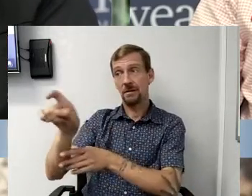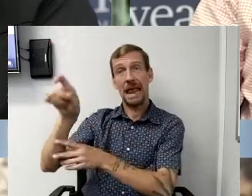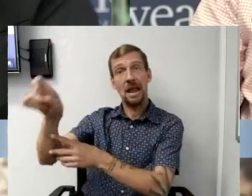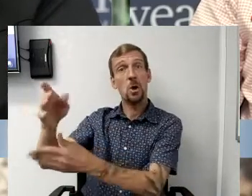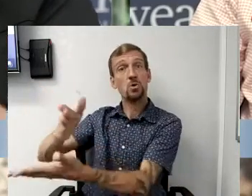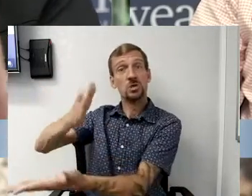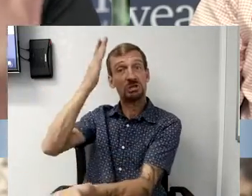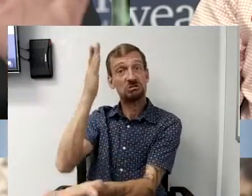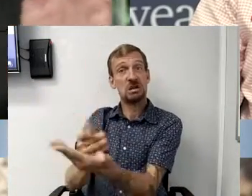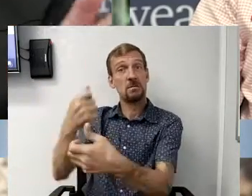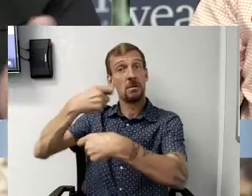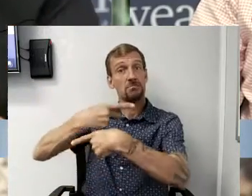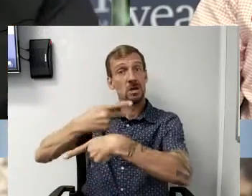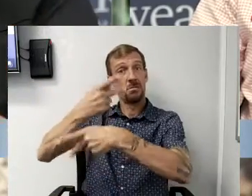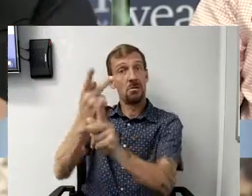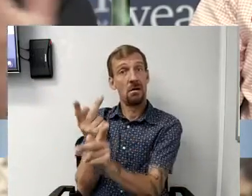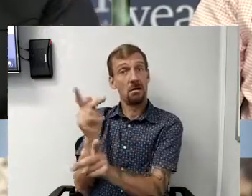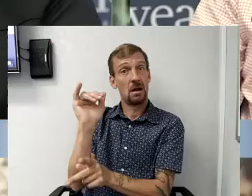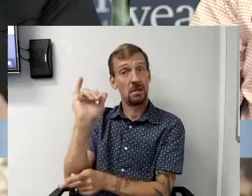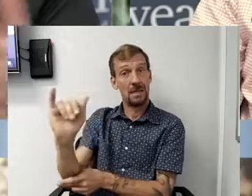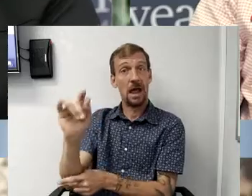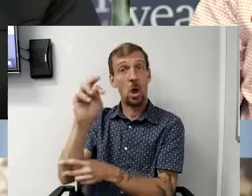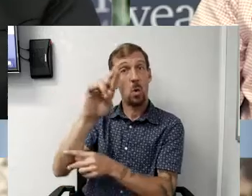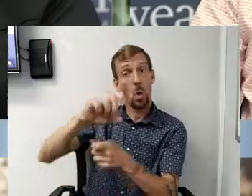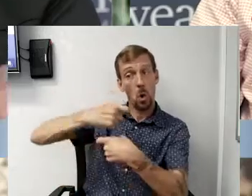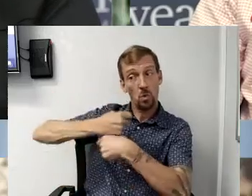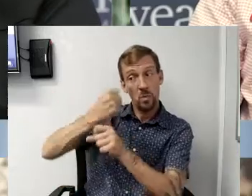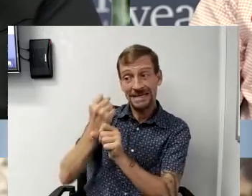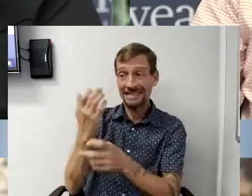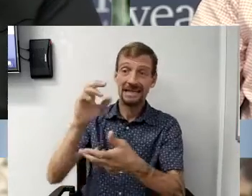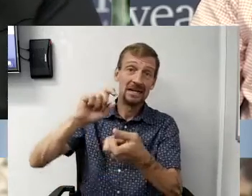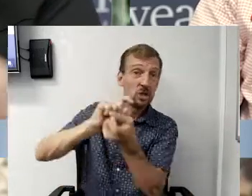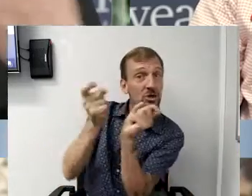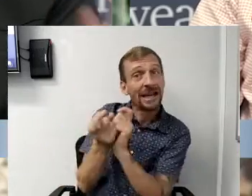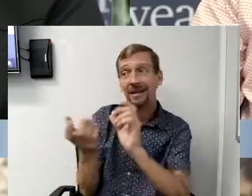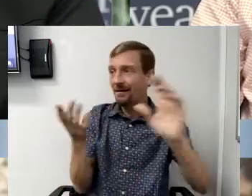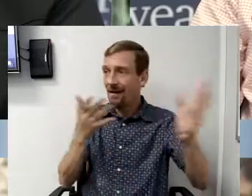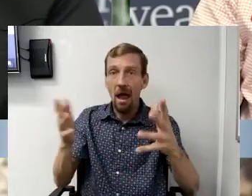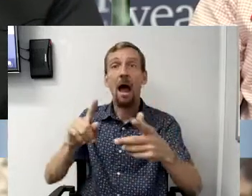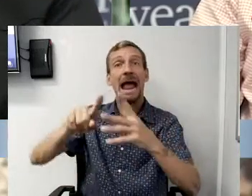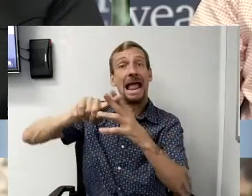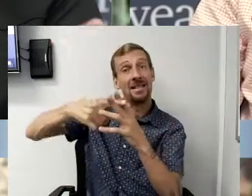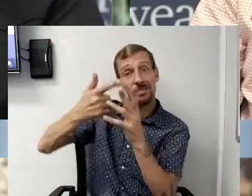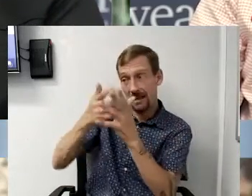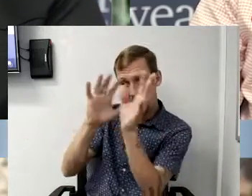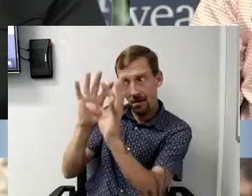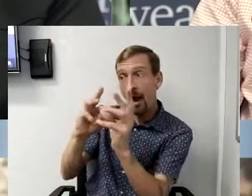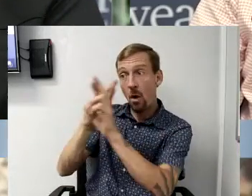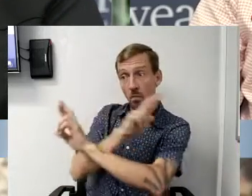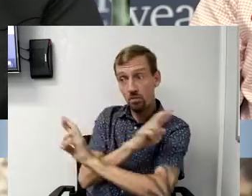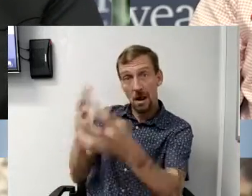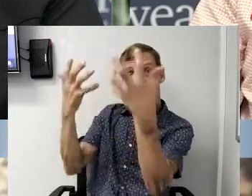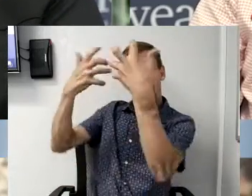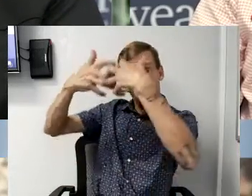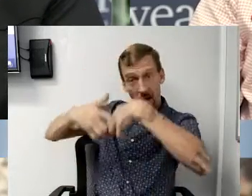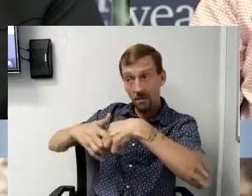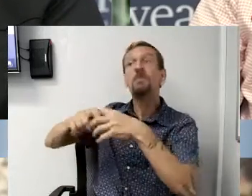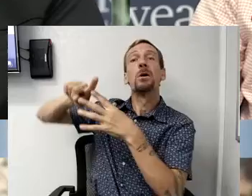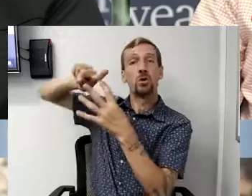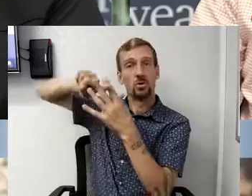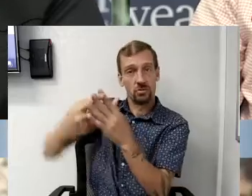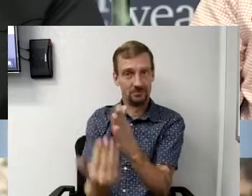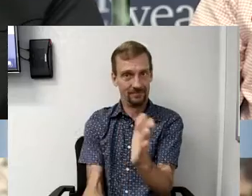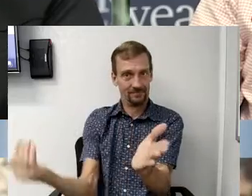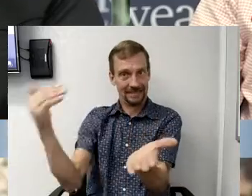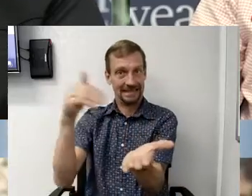stopped and revamped or recreated and then restarted. And the second one actually created a